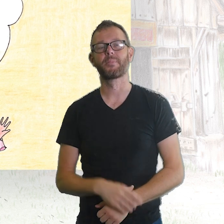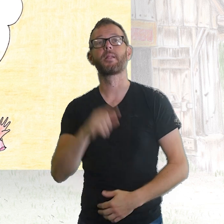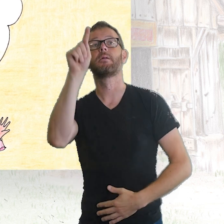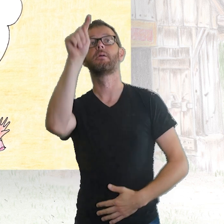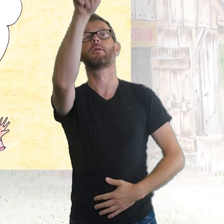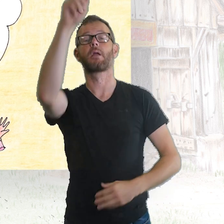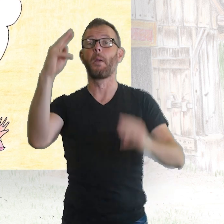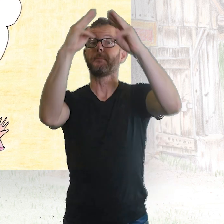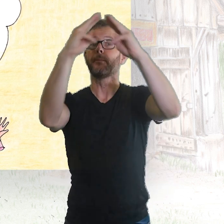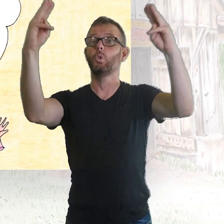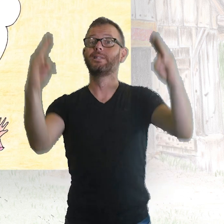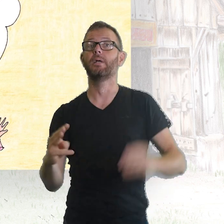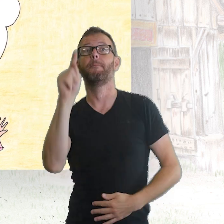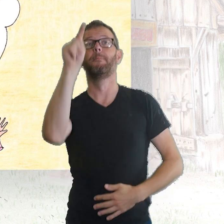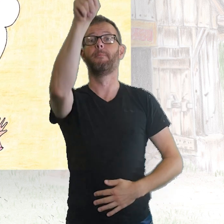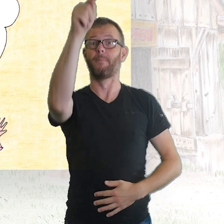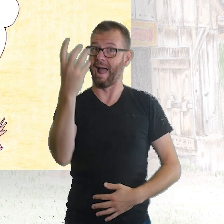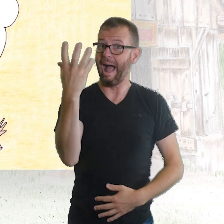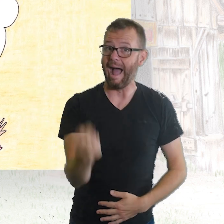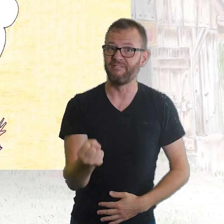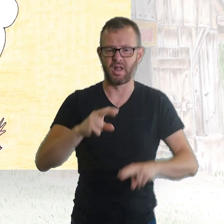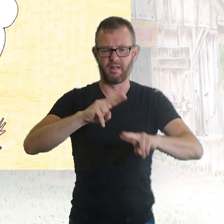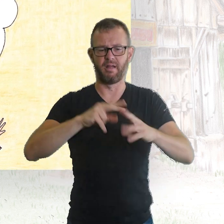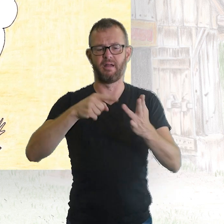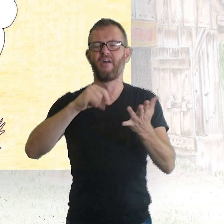The museum has a fossil mammoth tooth to touch.